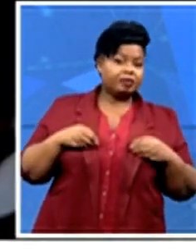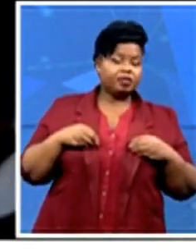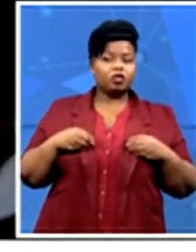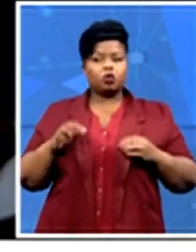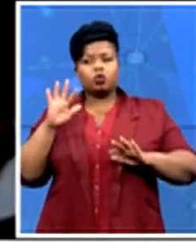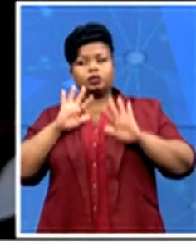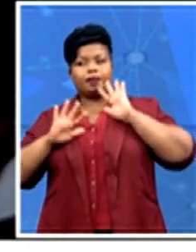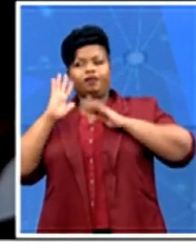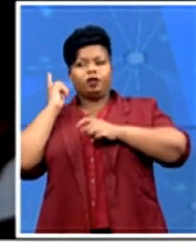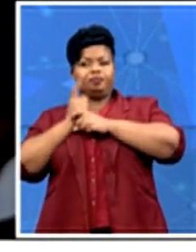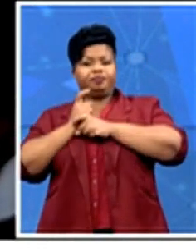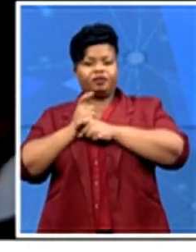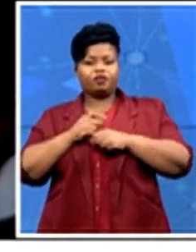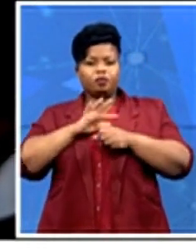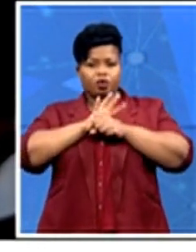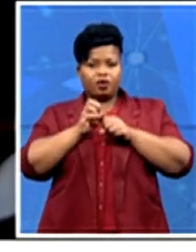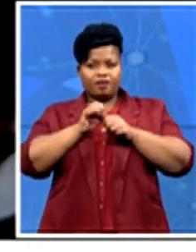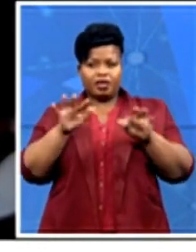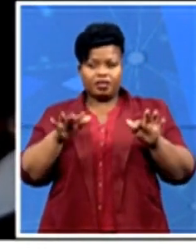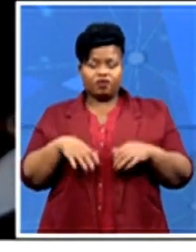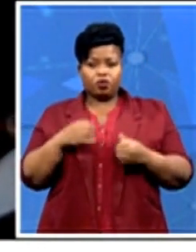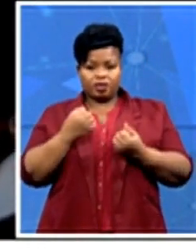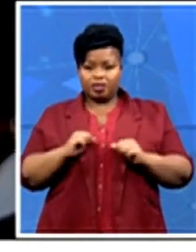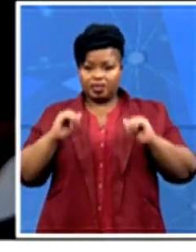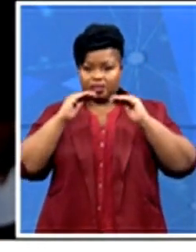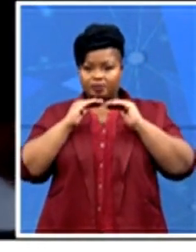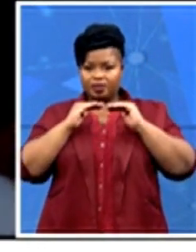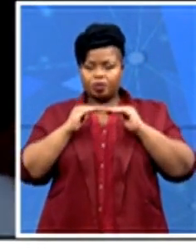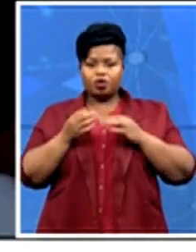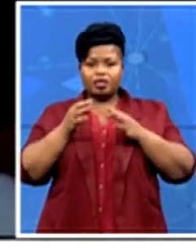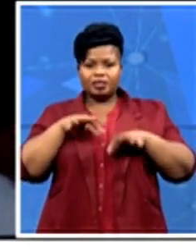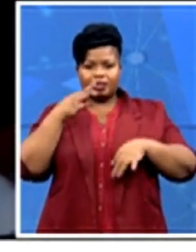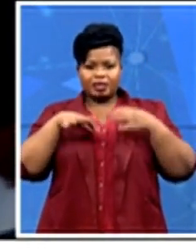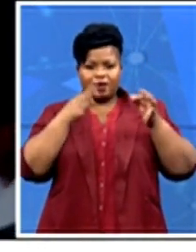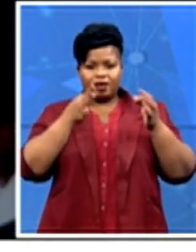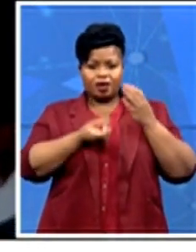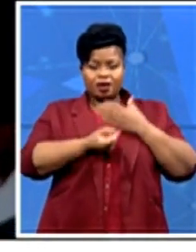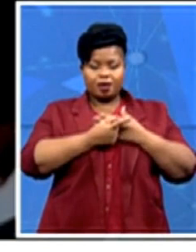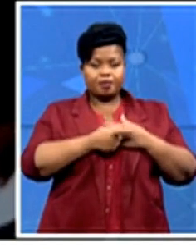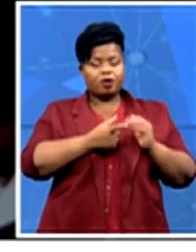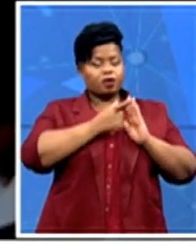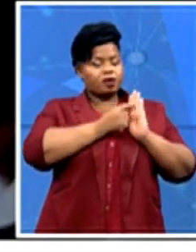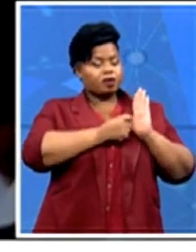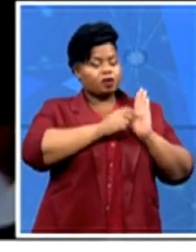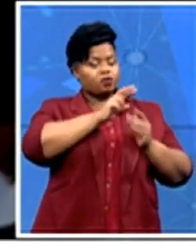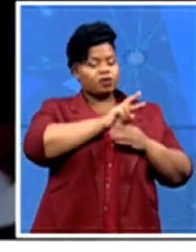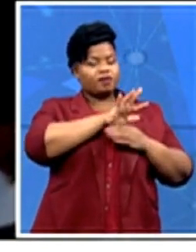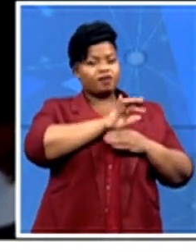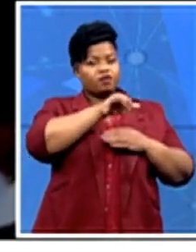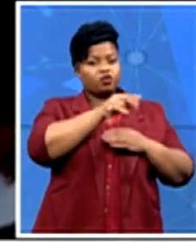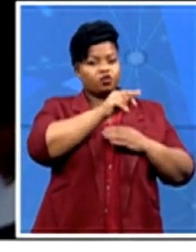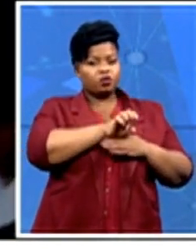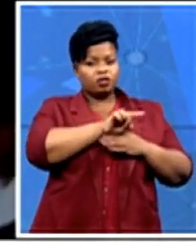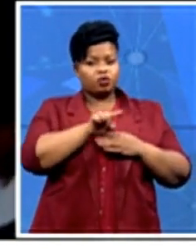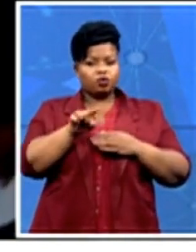democracy survey. That survey was conducted between the 25th of June and the 12th of July. So that is what